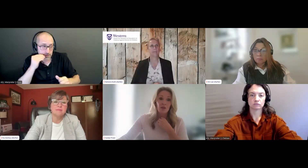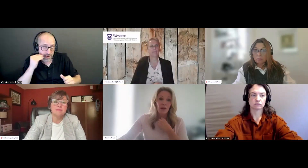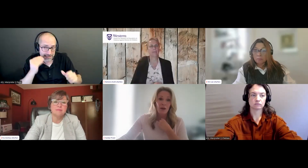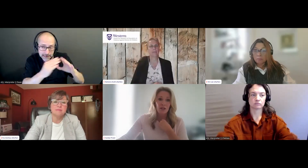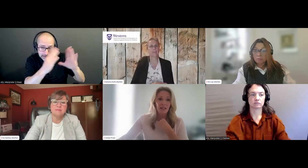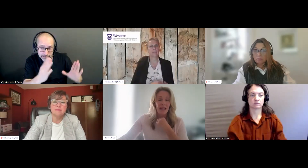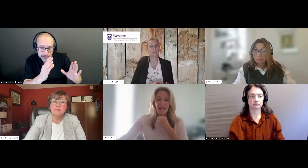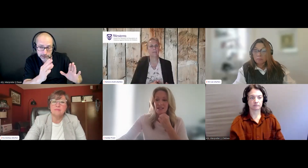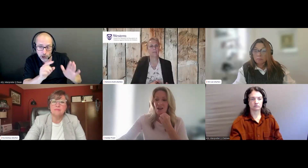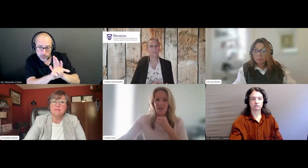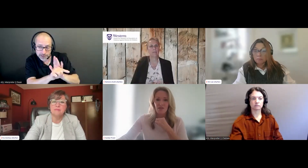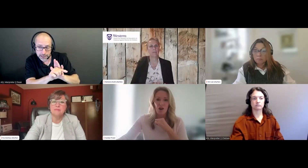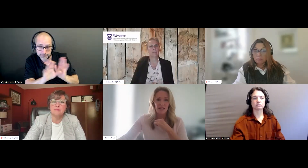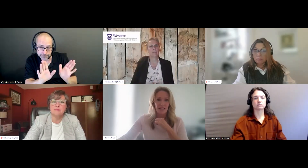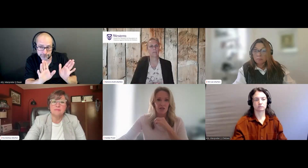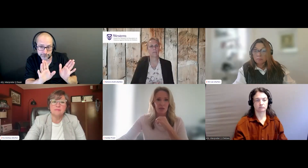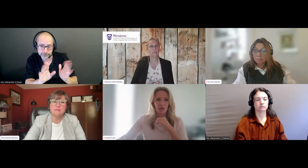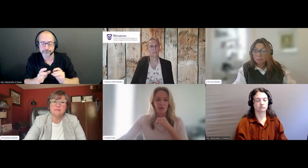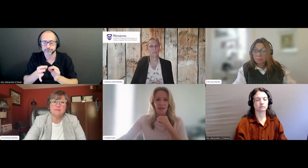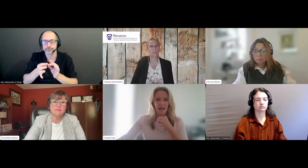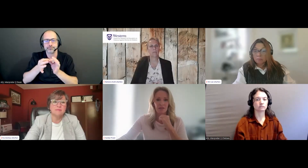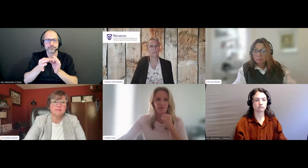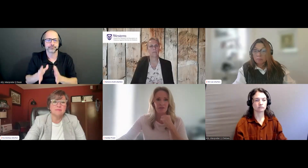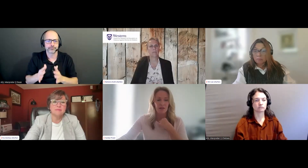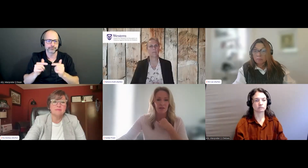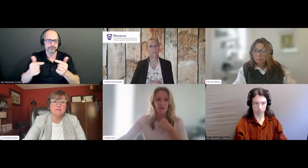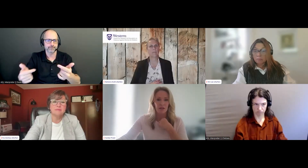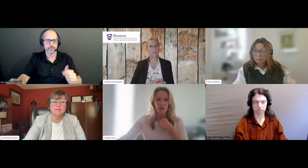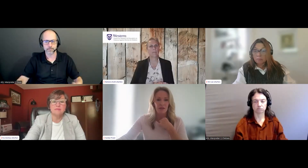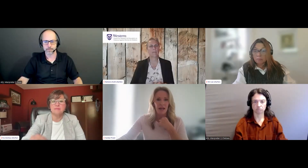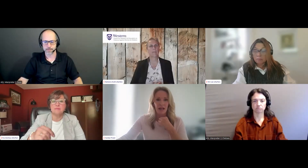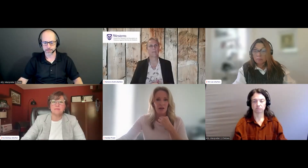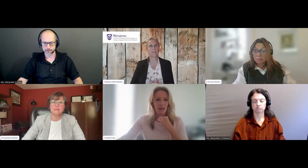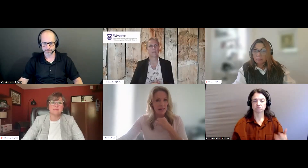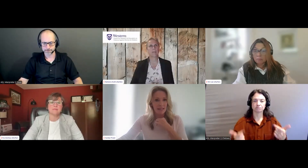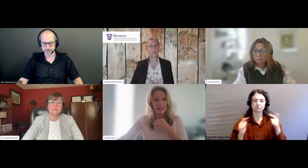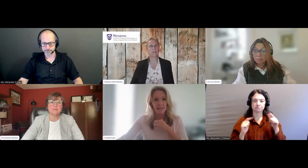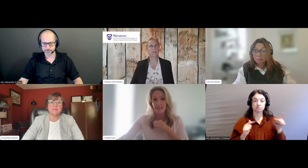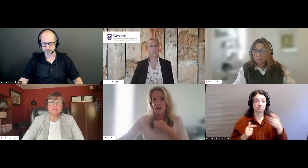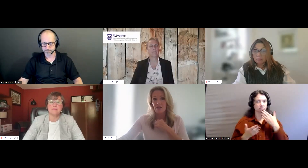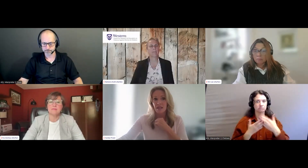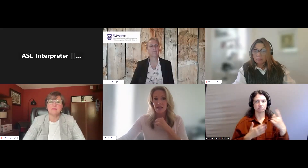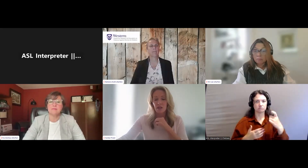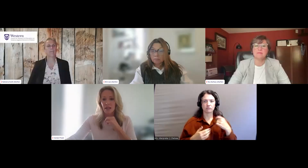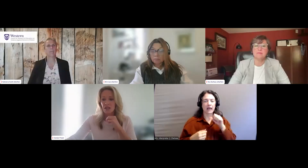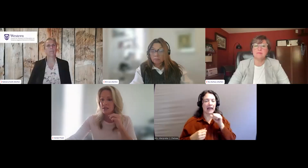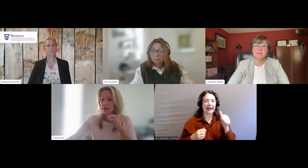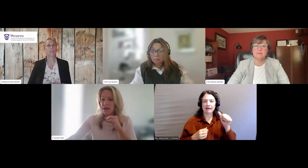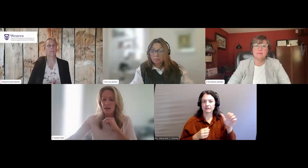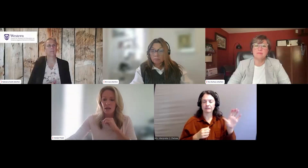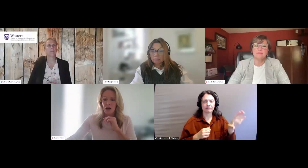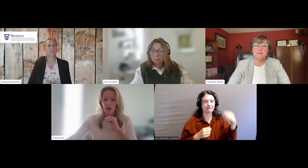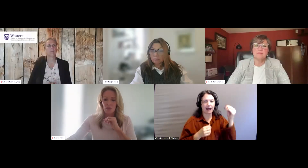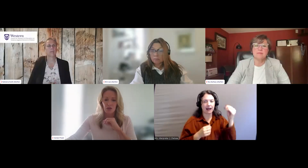That's a great question. And I have not seen, there's been a real lack of research in that area and any statistics that I have seen in relation to